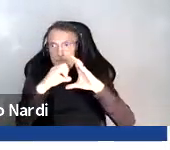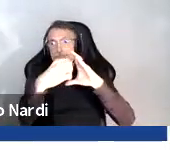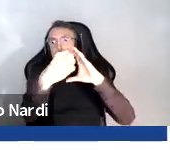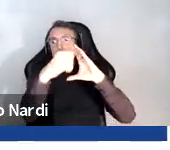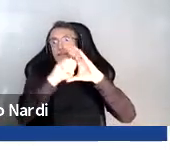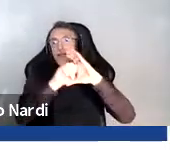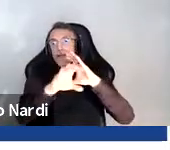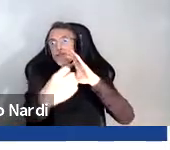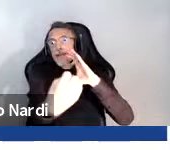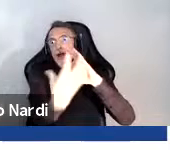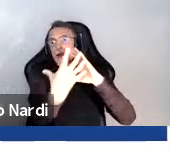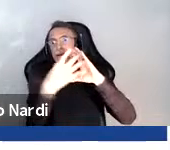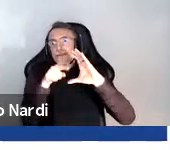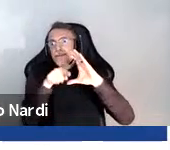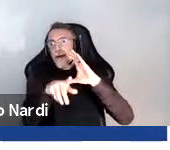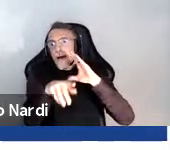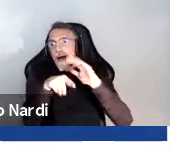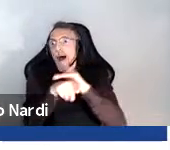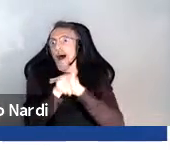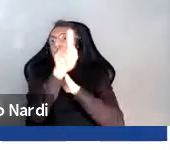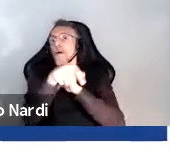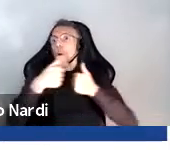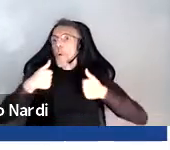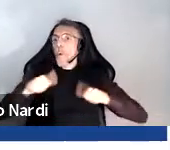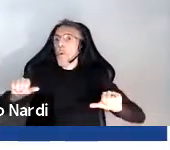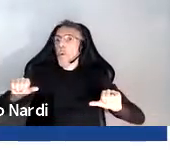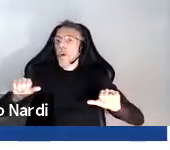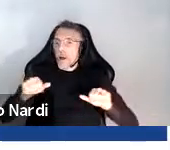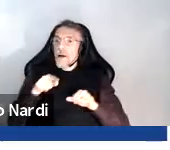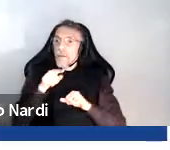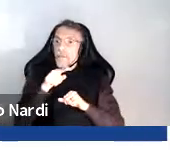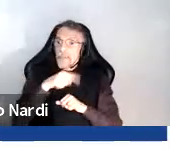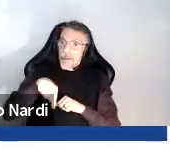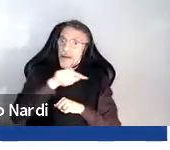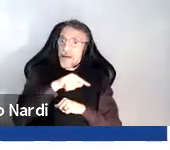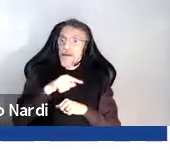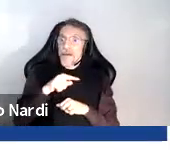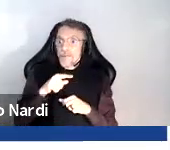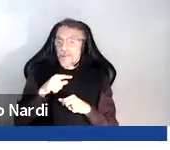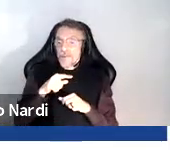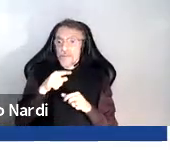for developed countries, looks like a new minefield